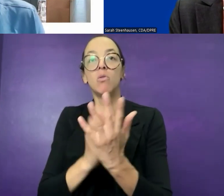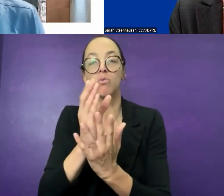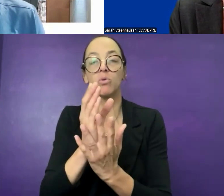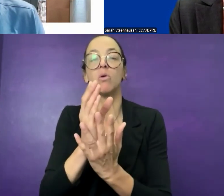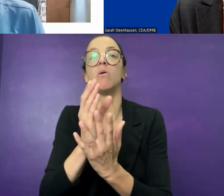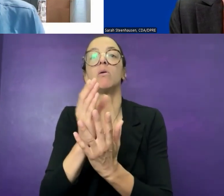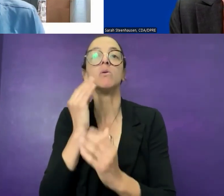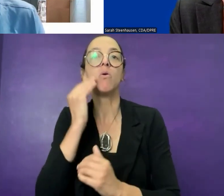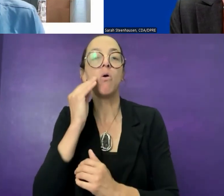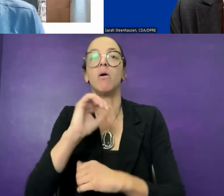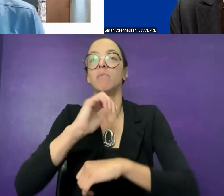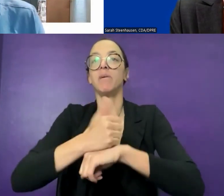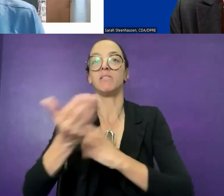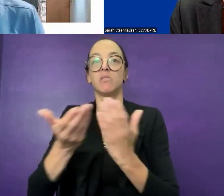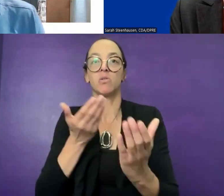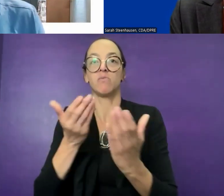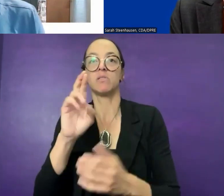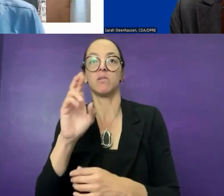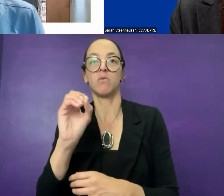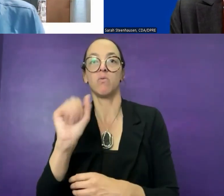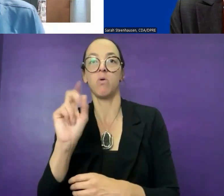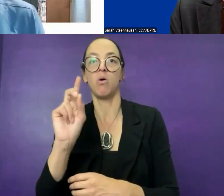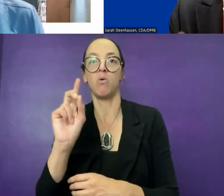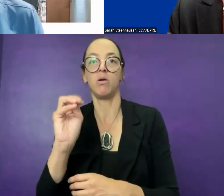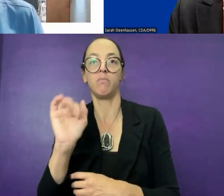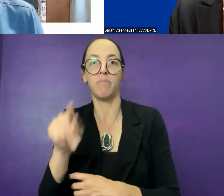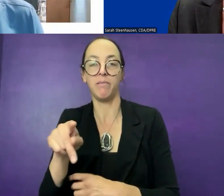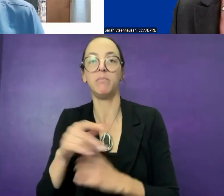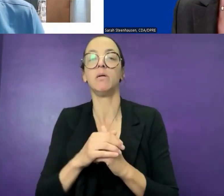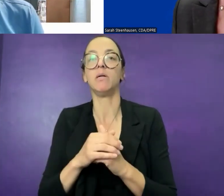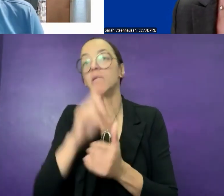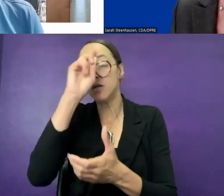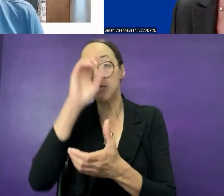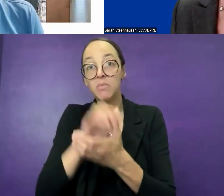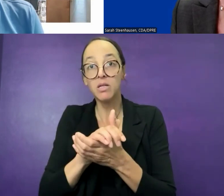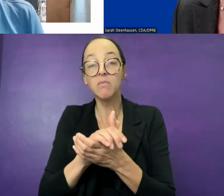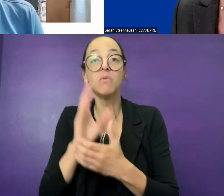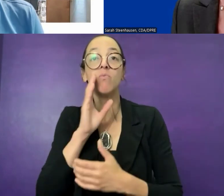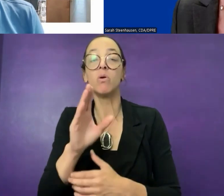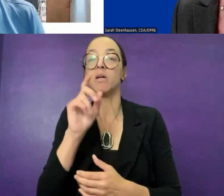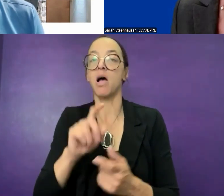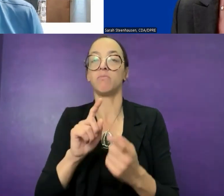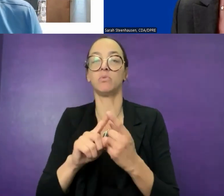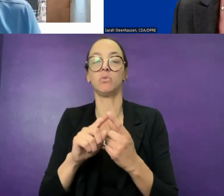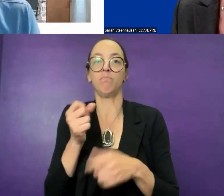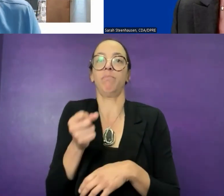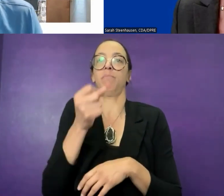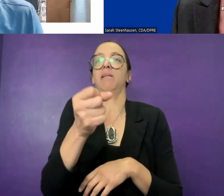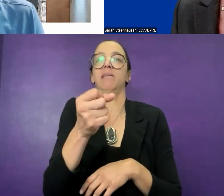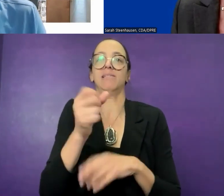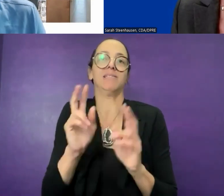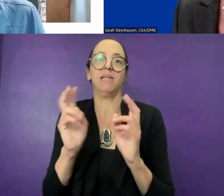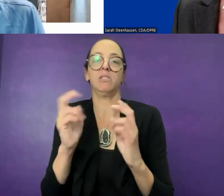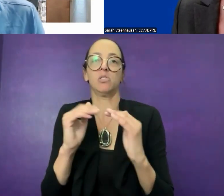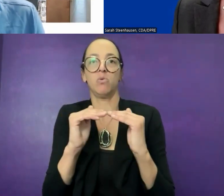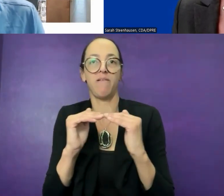don't know that, I think we're going to have the issue of equity front and center in this initiative and in all initiatives.